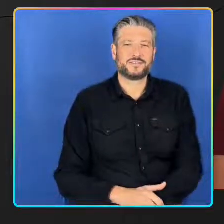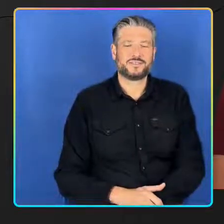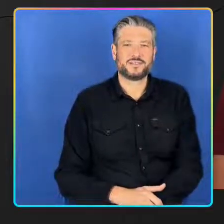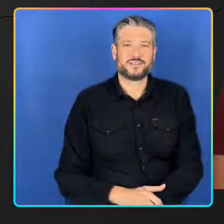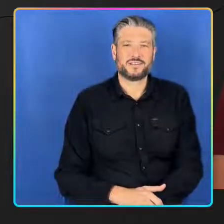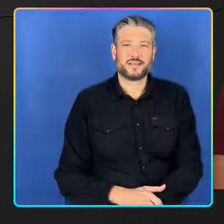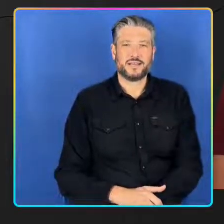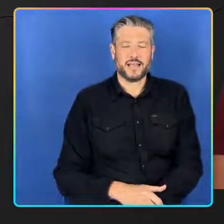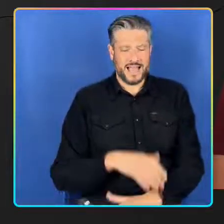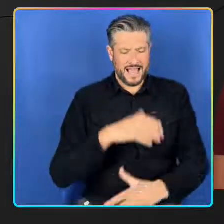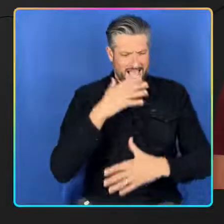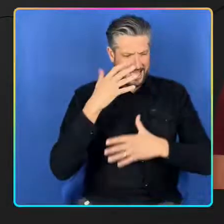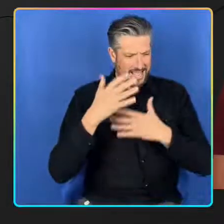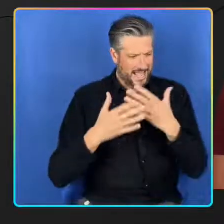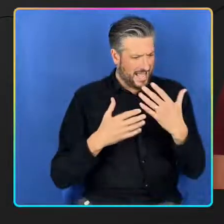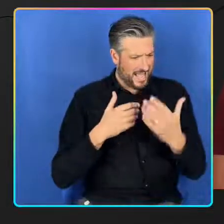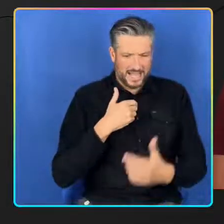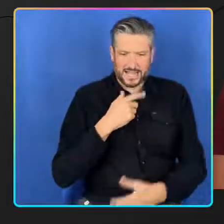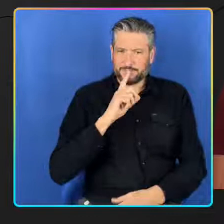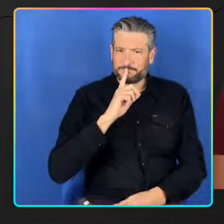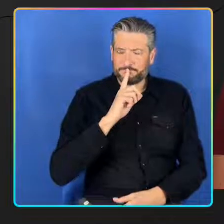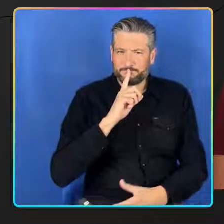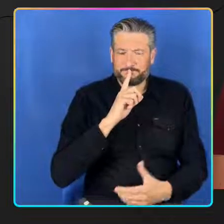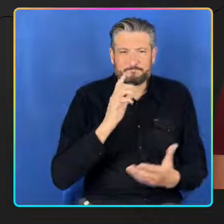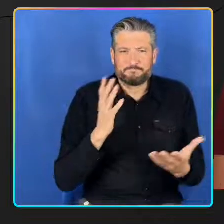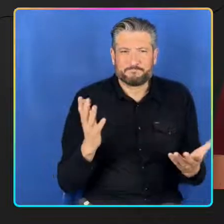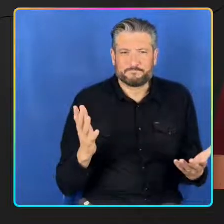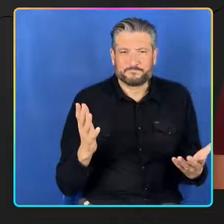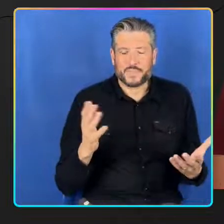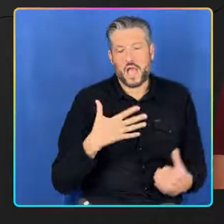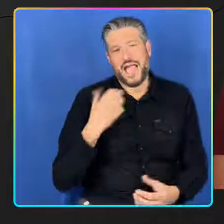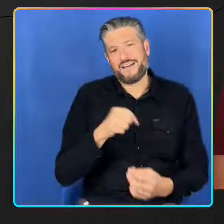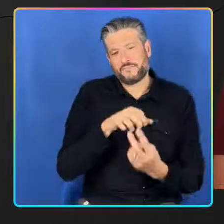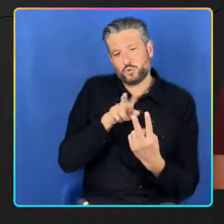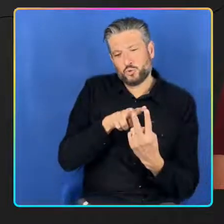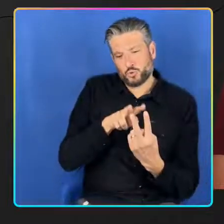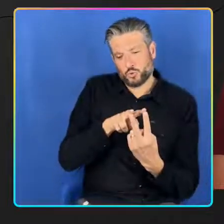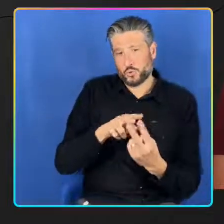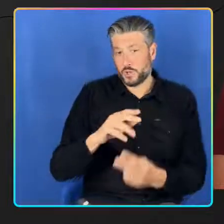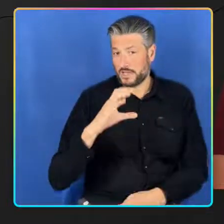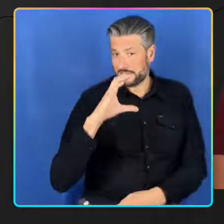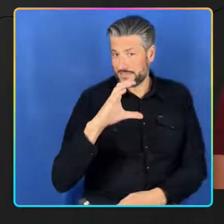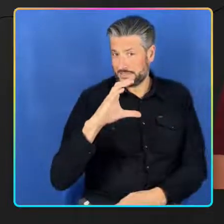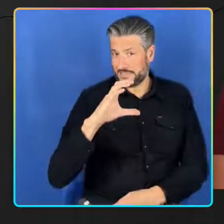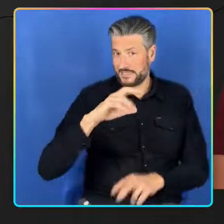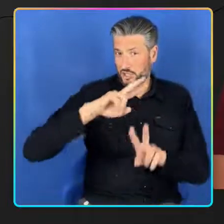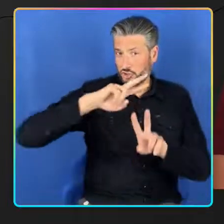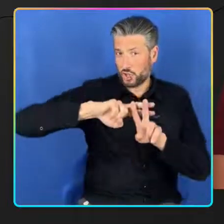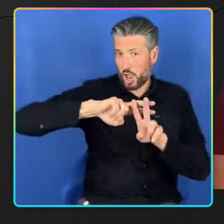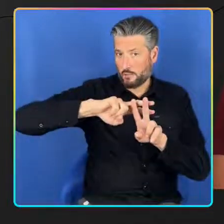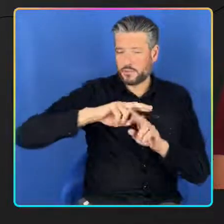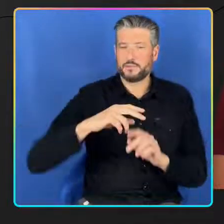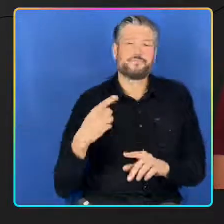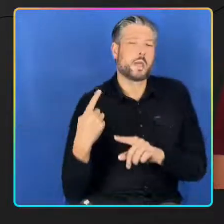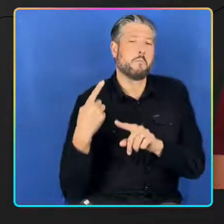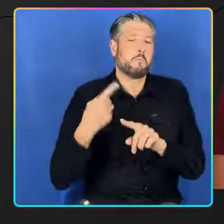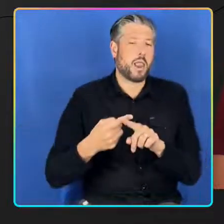I can't answer that. Well, it's a combination of C# and Python, and that's why I wasn't sure which one I should say. So.